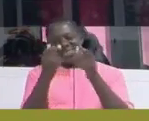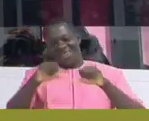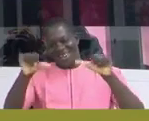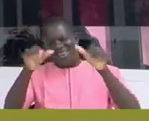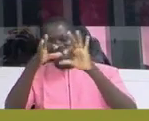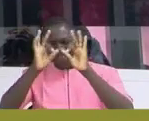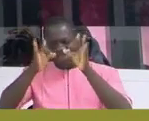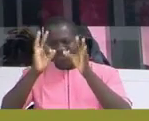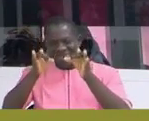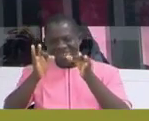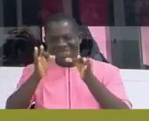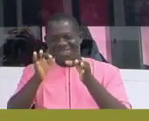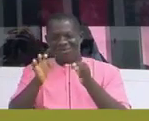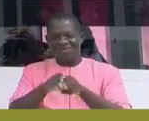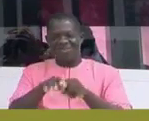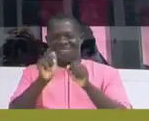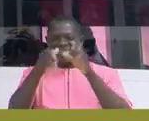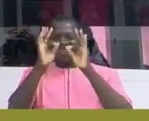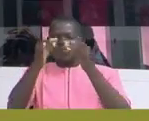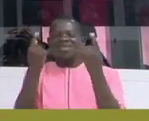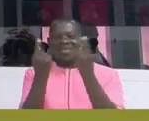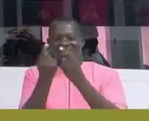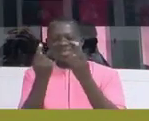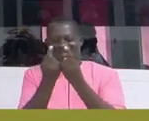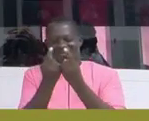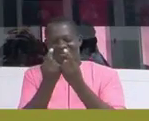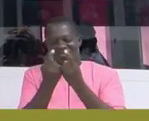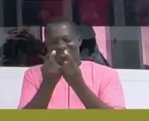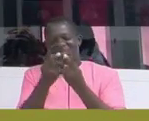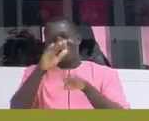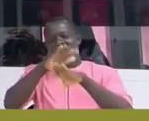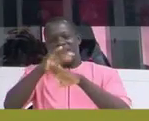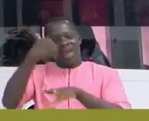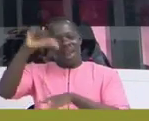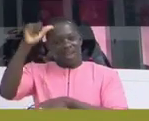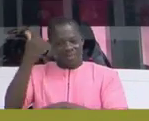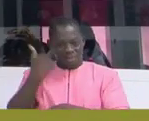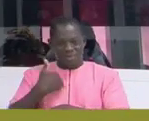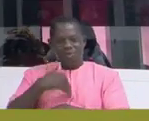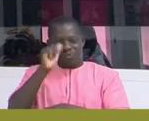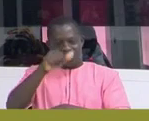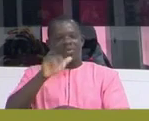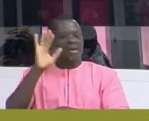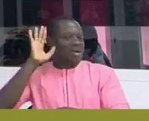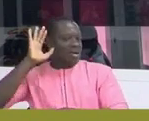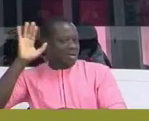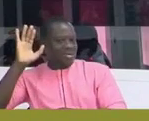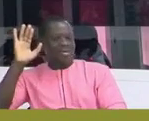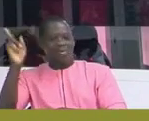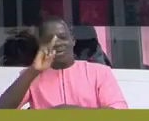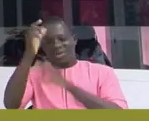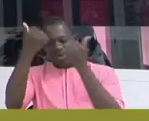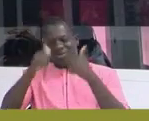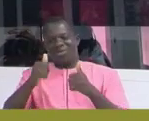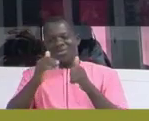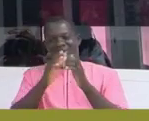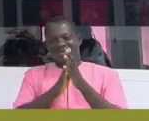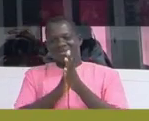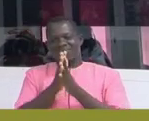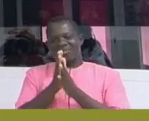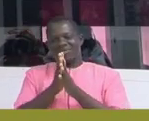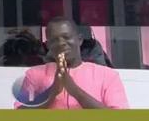So now the major points, I'll explain those or the elders